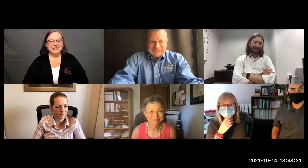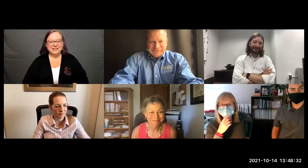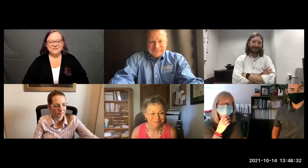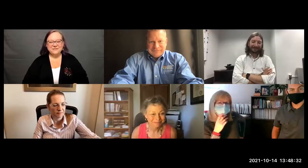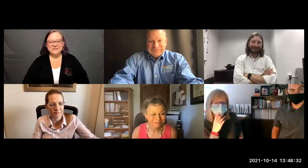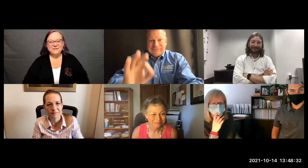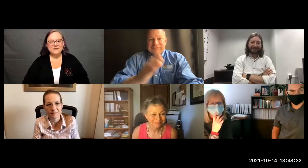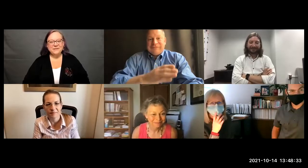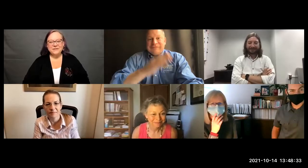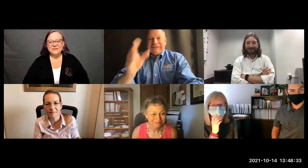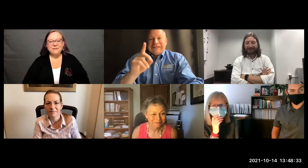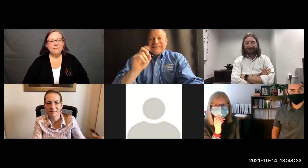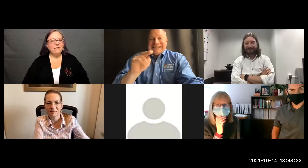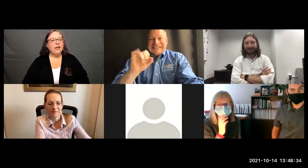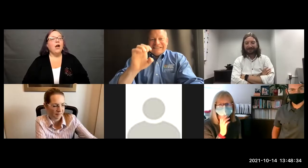with us.